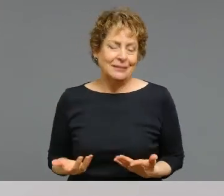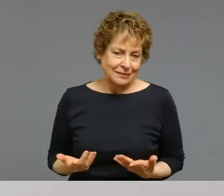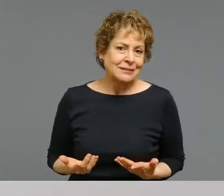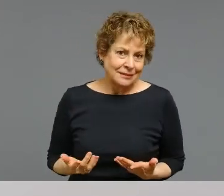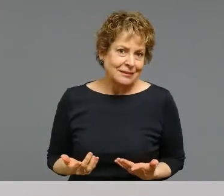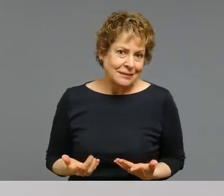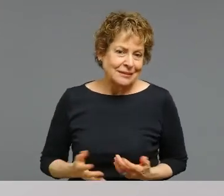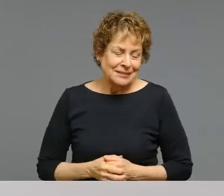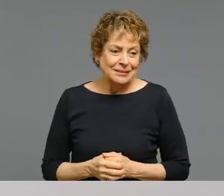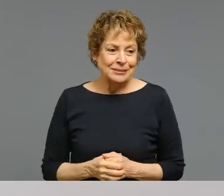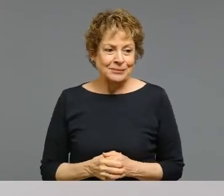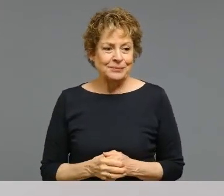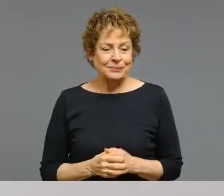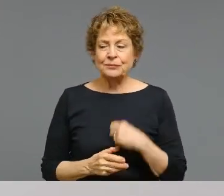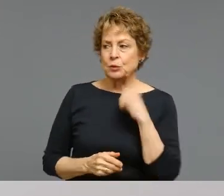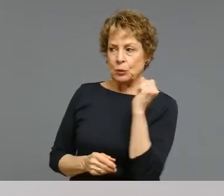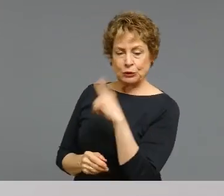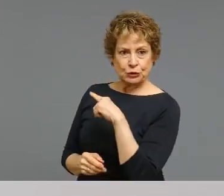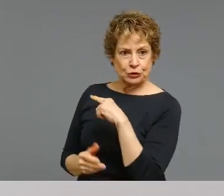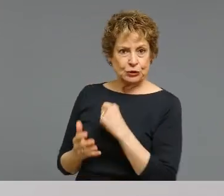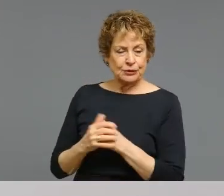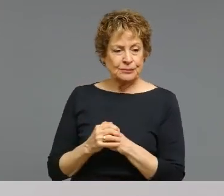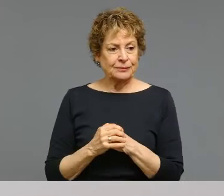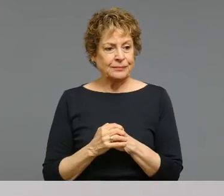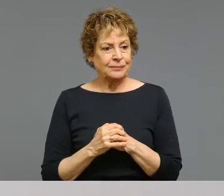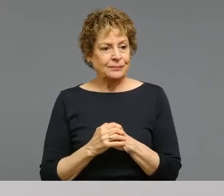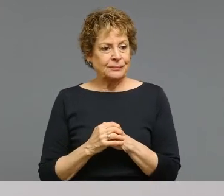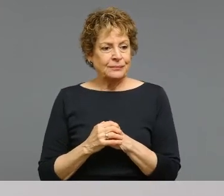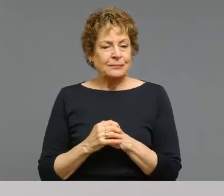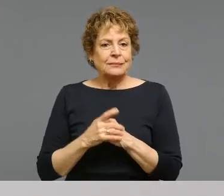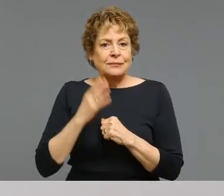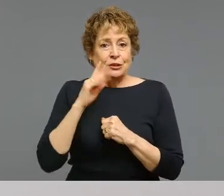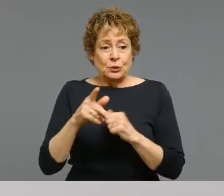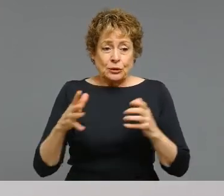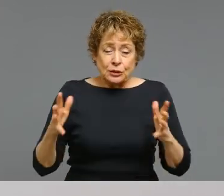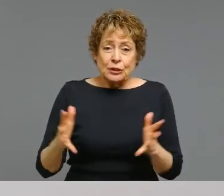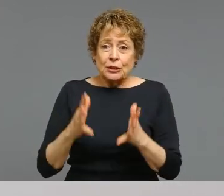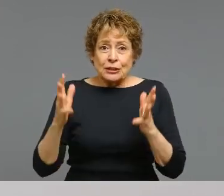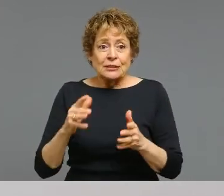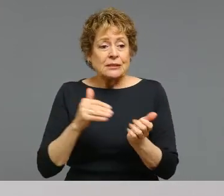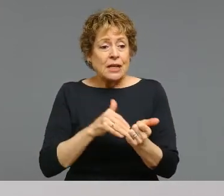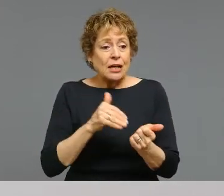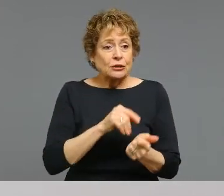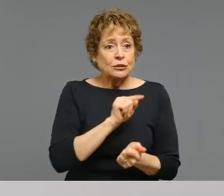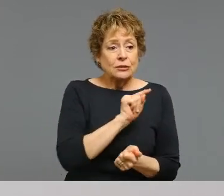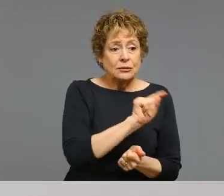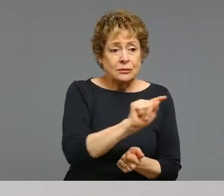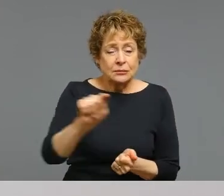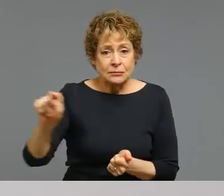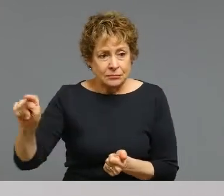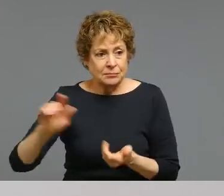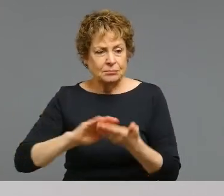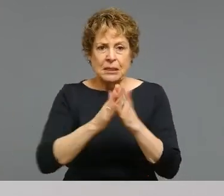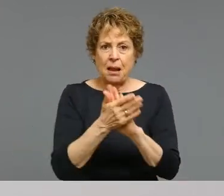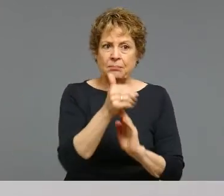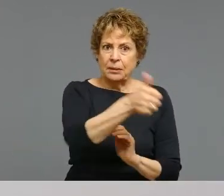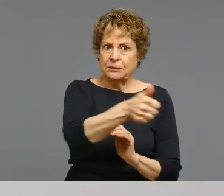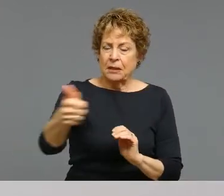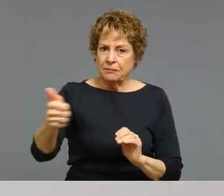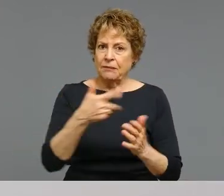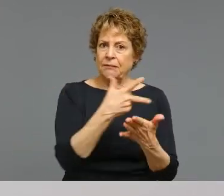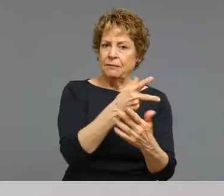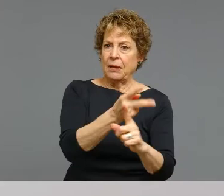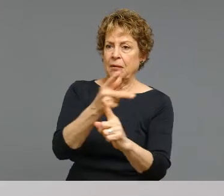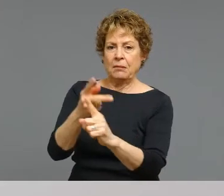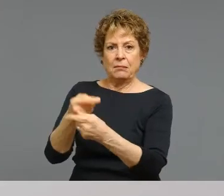And I know you're pushing for healthcare providers to kind of sign up and be able to administer the vaccine, but I've